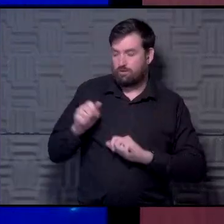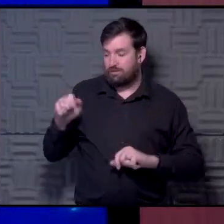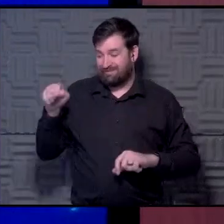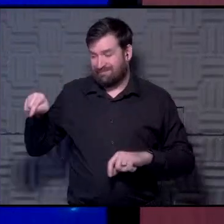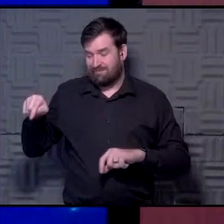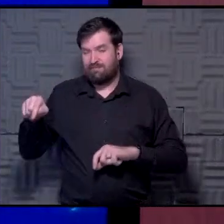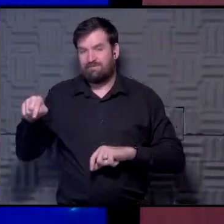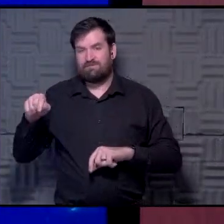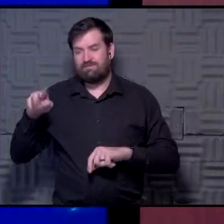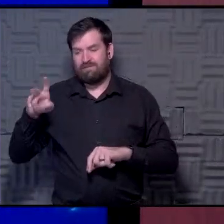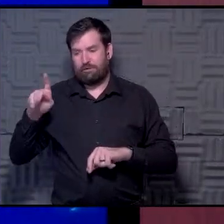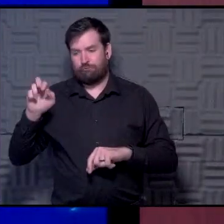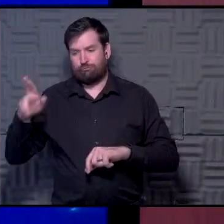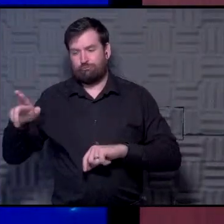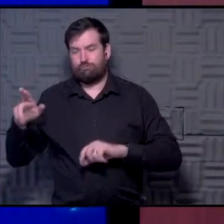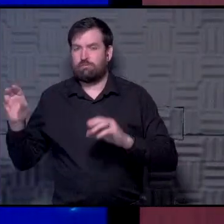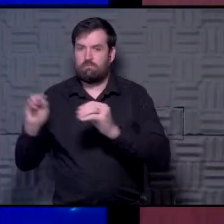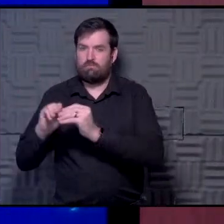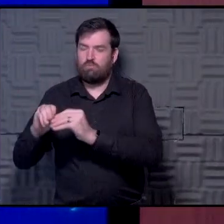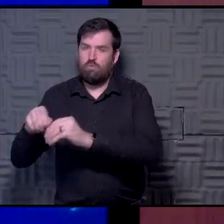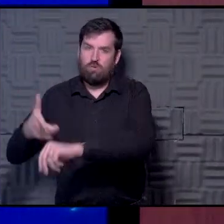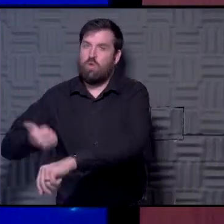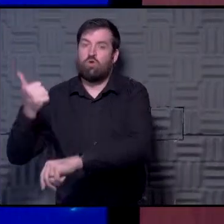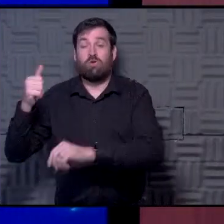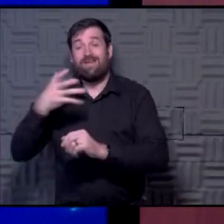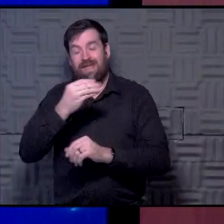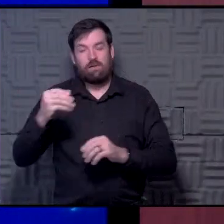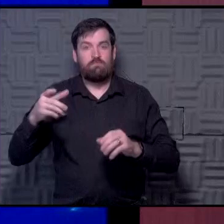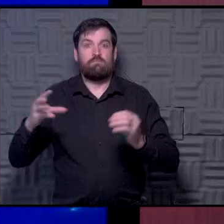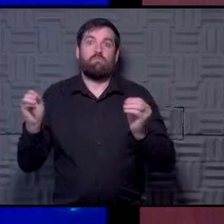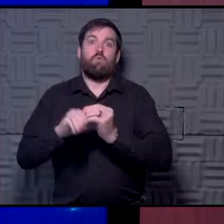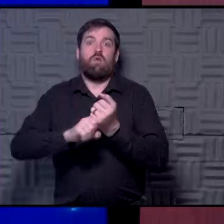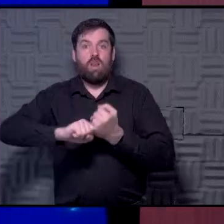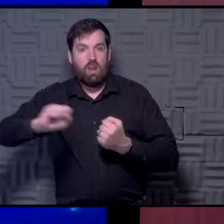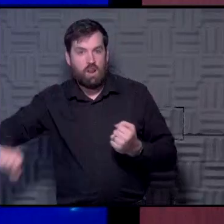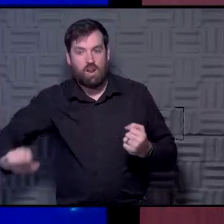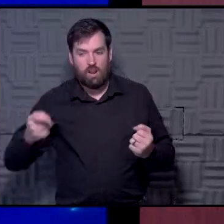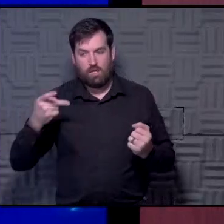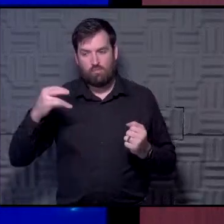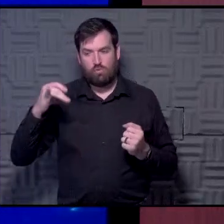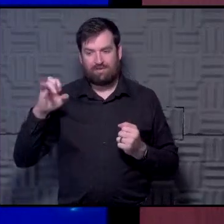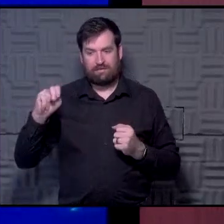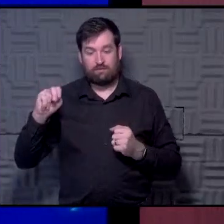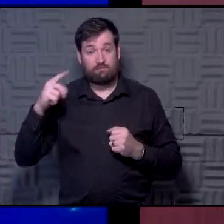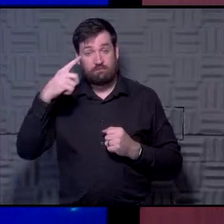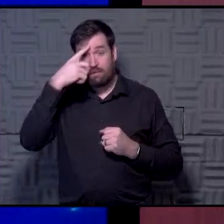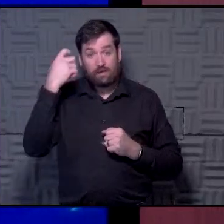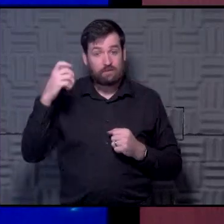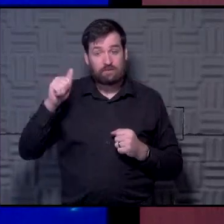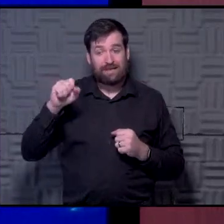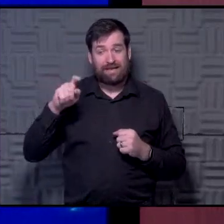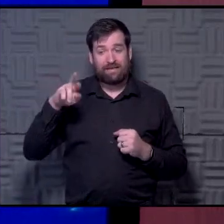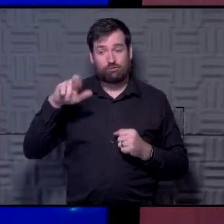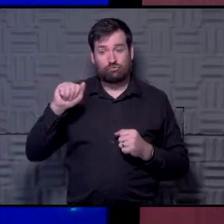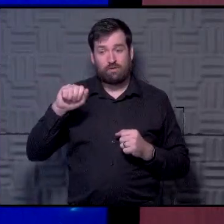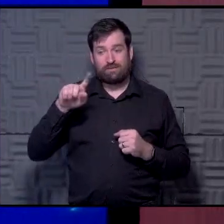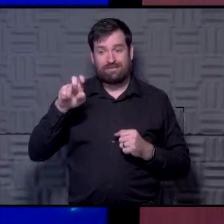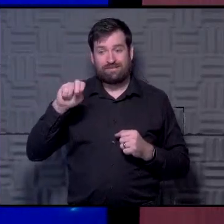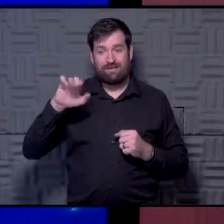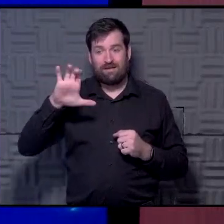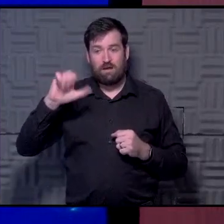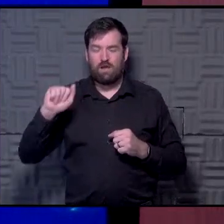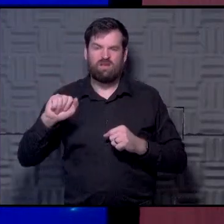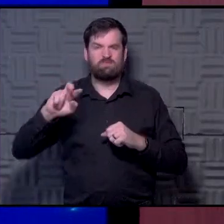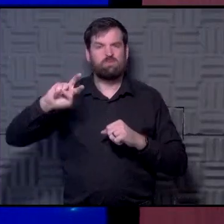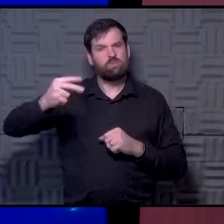adenovirus vectors to do that, and even longer with the protein-based vectors. The good news is that because AstraZeneca's can be produced much more cheaply, $2 to